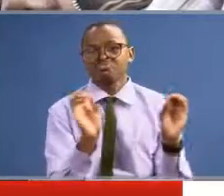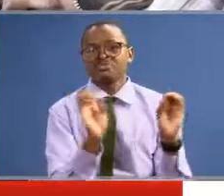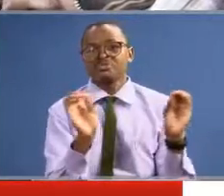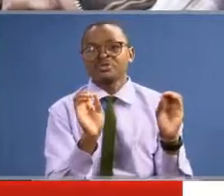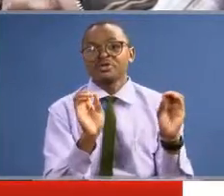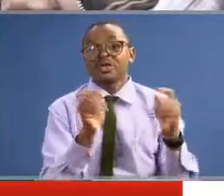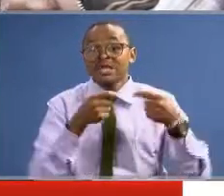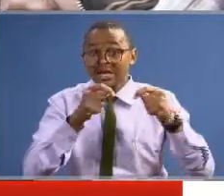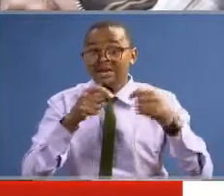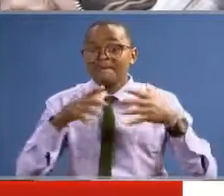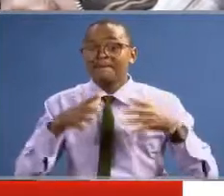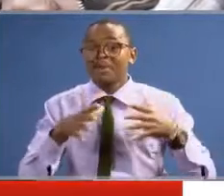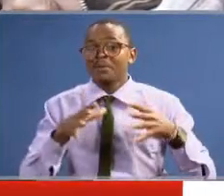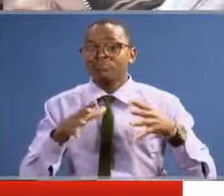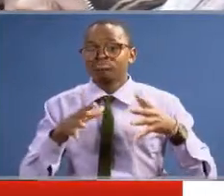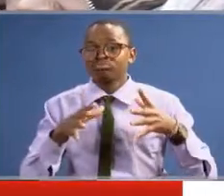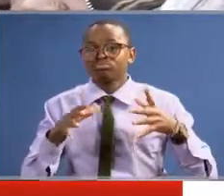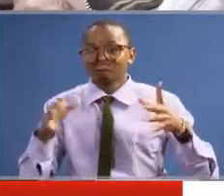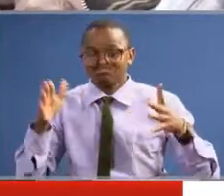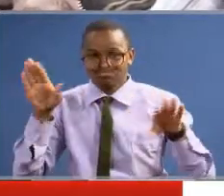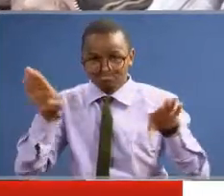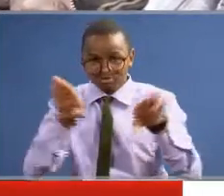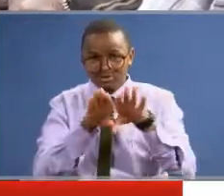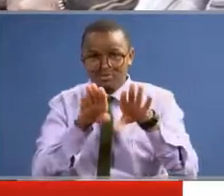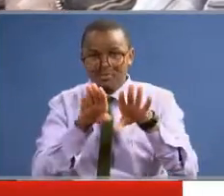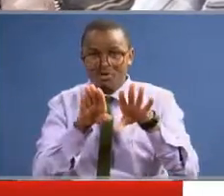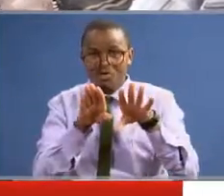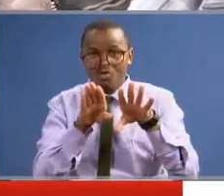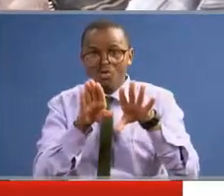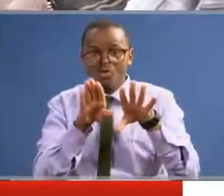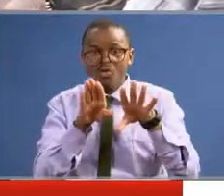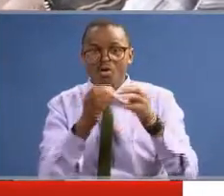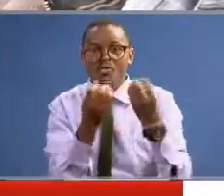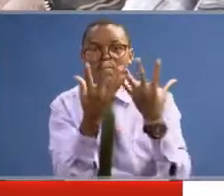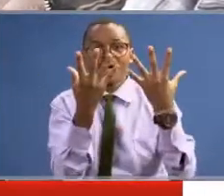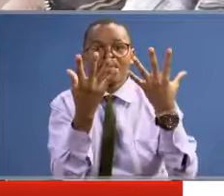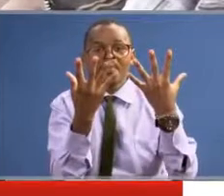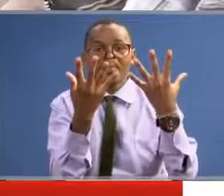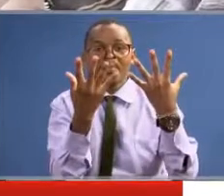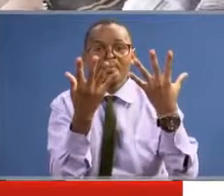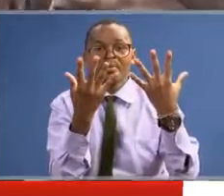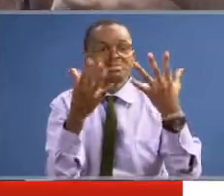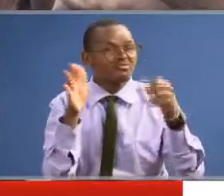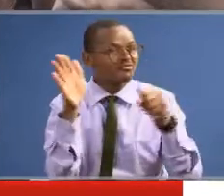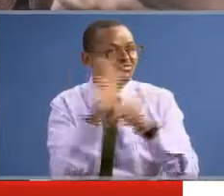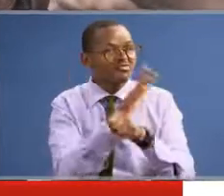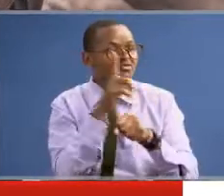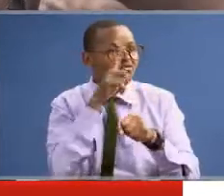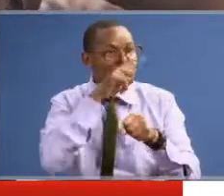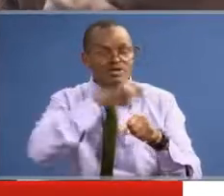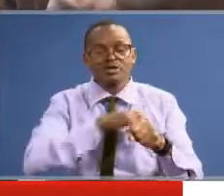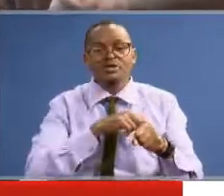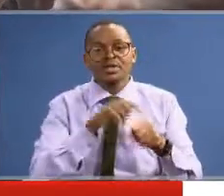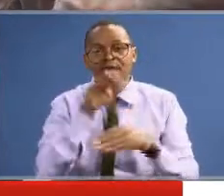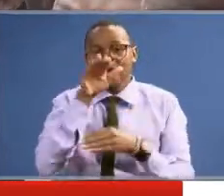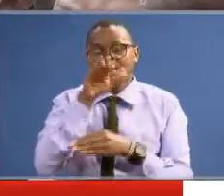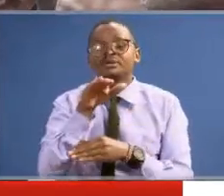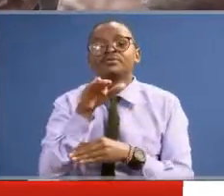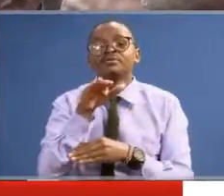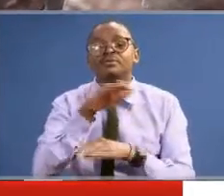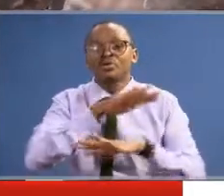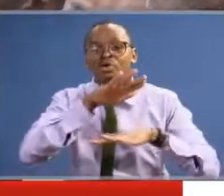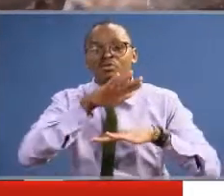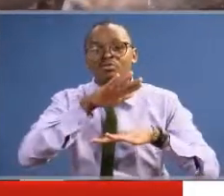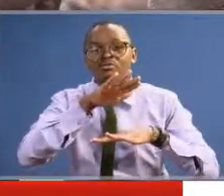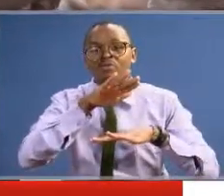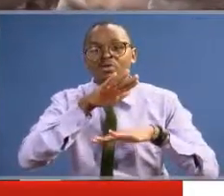Wamejaribu hata hii watu wazima moto. Kwa maana imekuja mingi na imezima na bongodeli kumeungua. Kwa hivyo ningeuliza